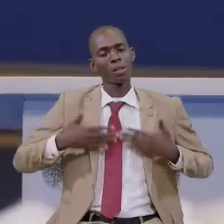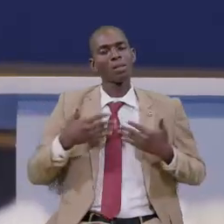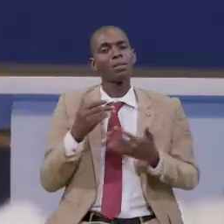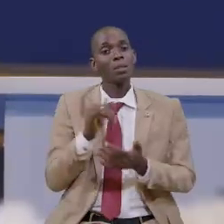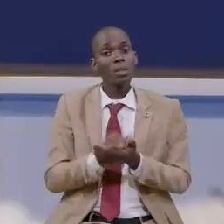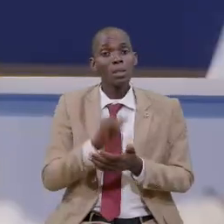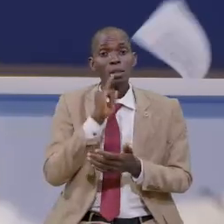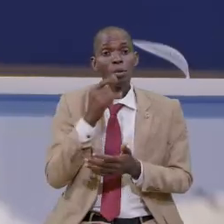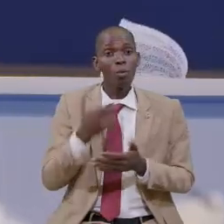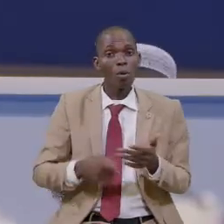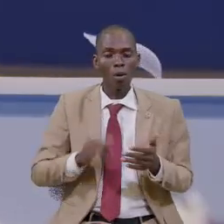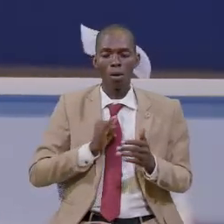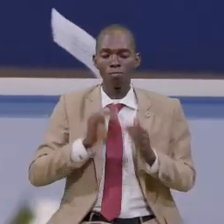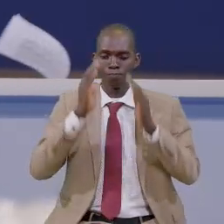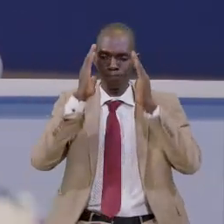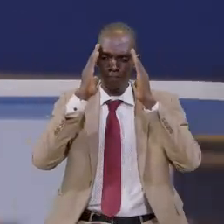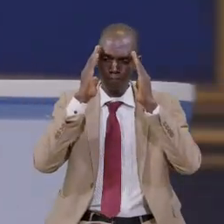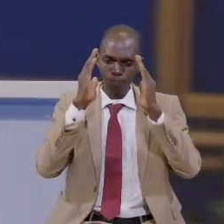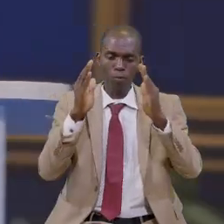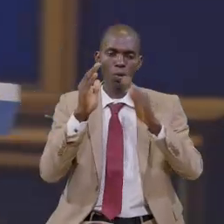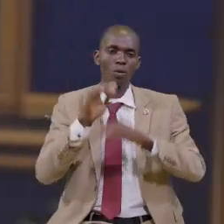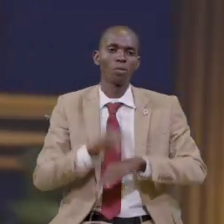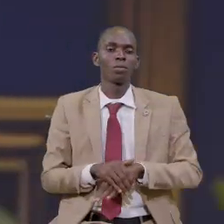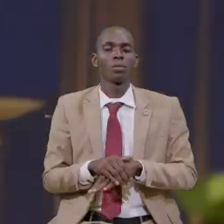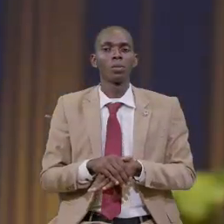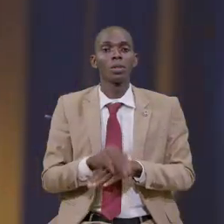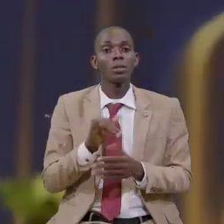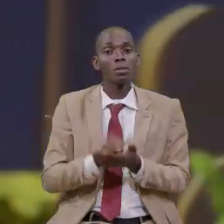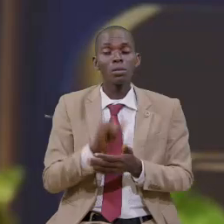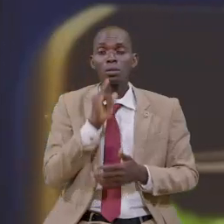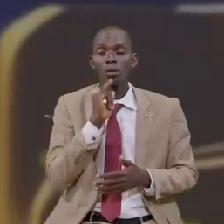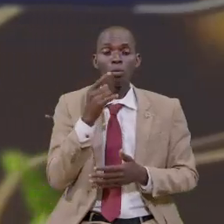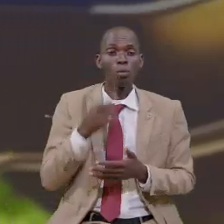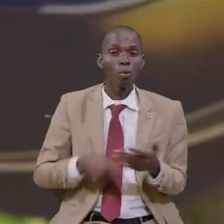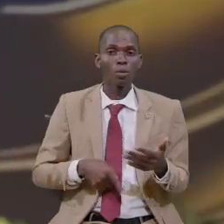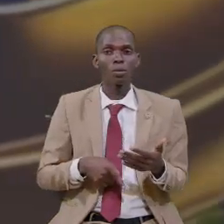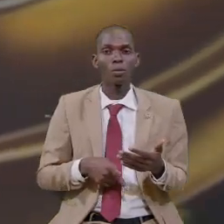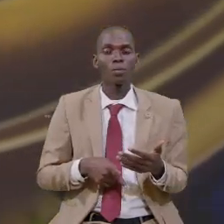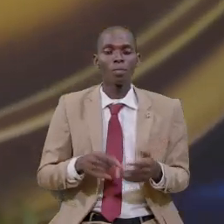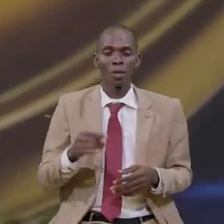what I think about. That is a determined,